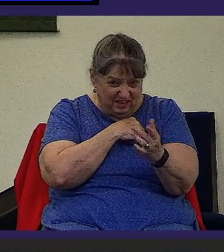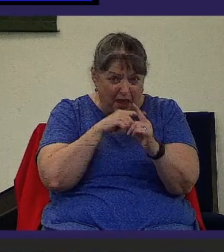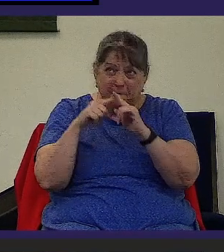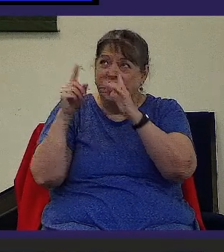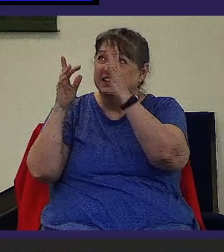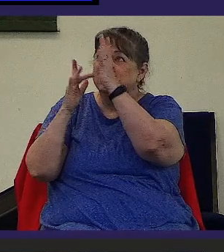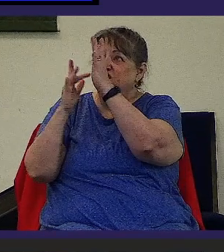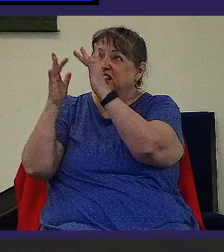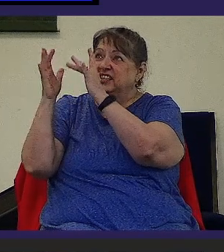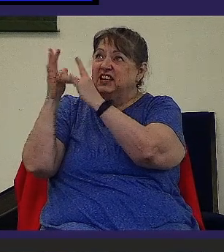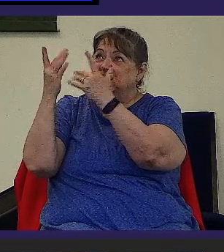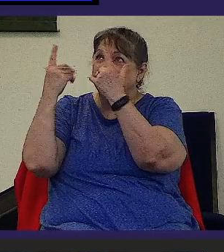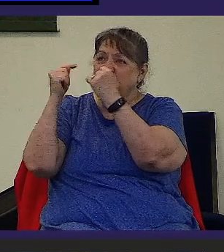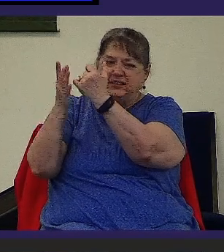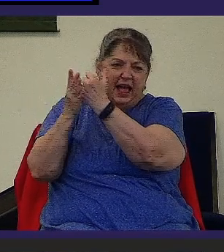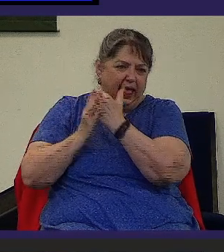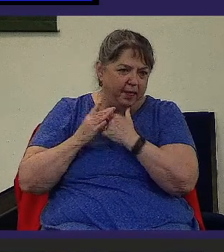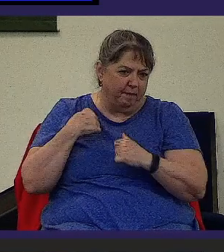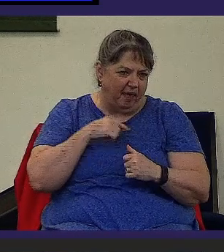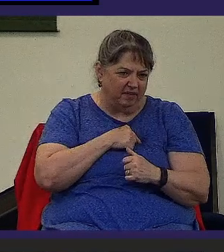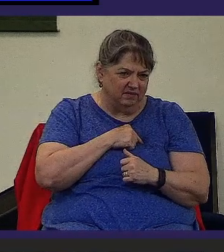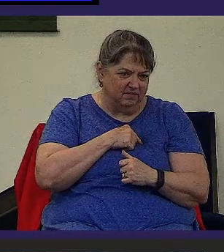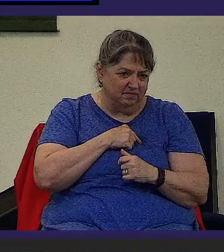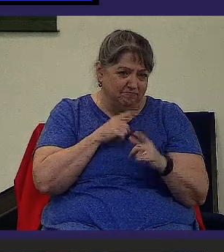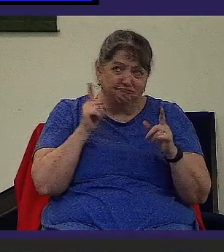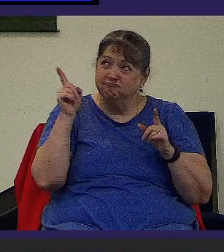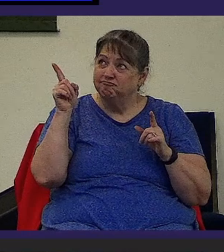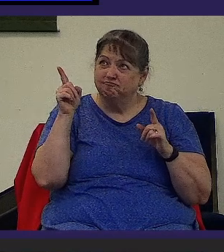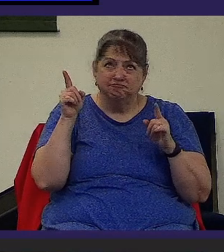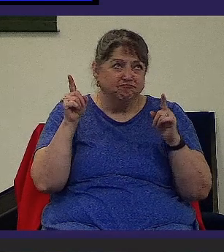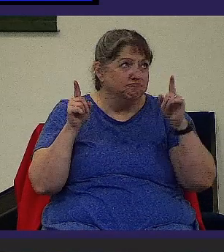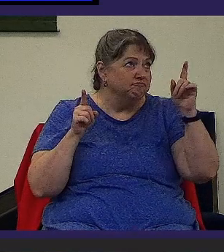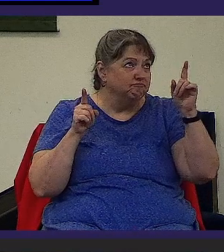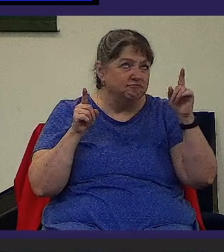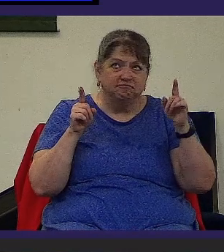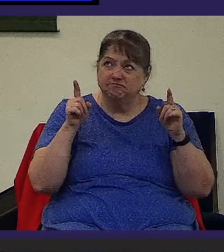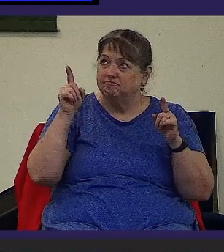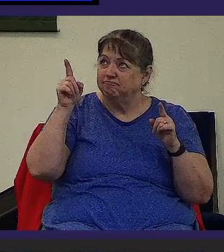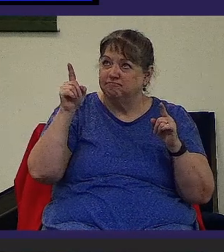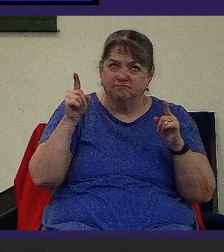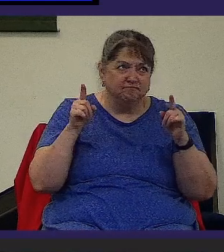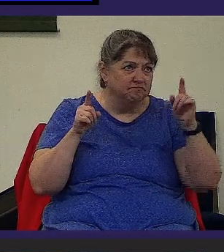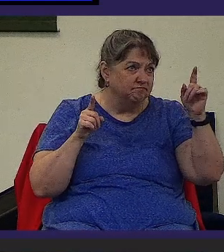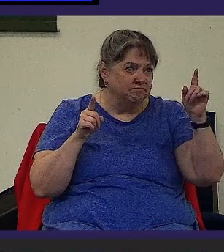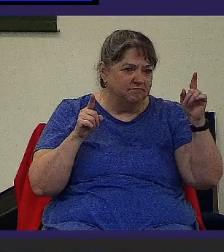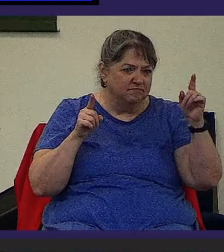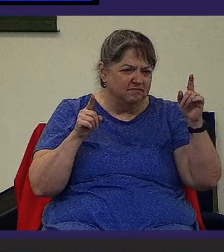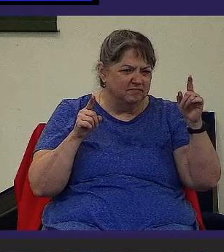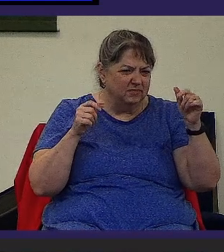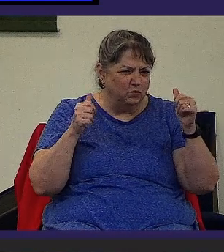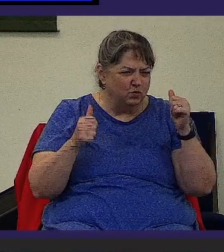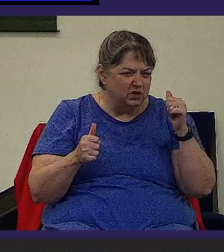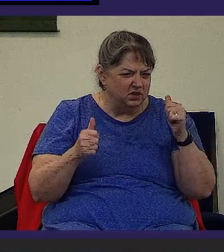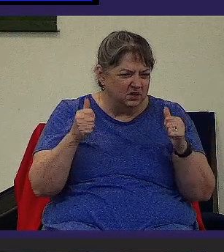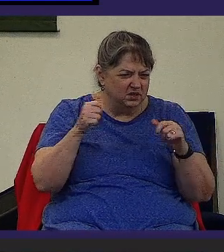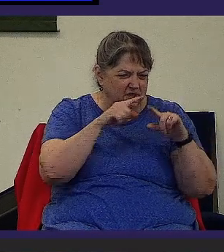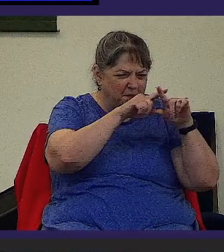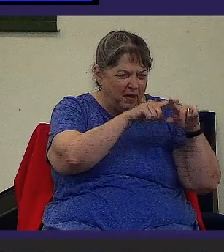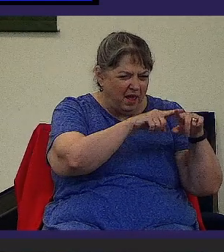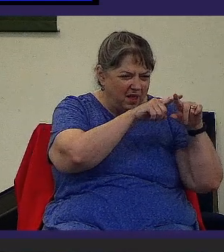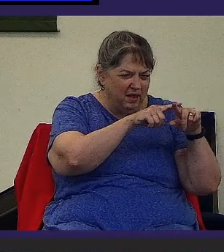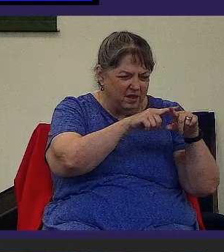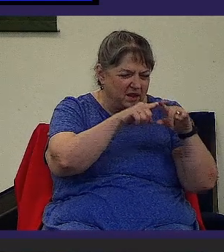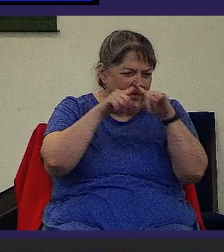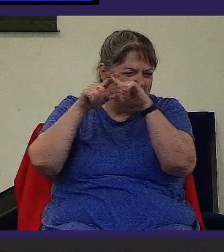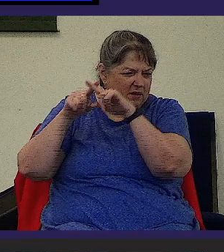accomplish our goals whatever those goals are and i pray most of them are heavenward i pray most of them are to grow in jesus or to draw